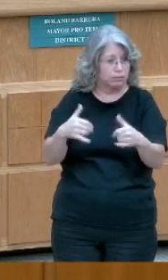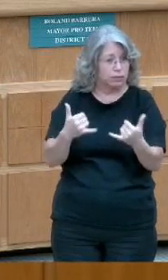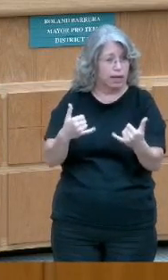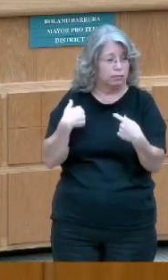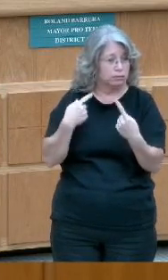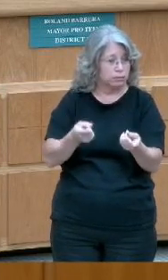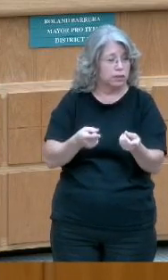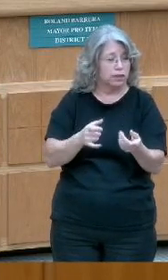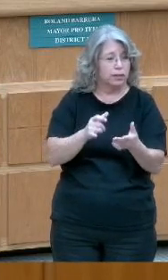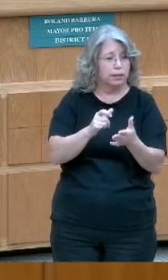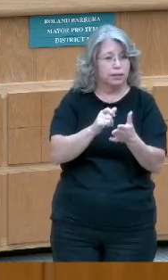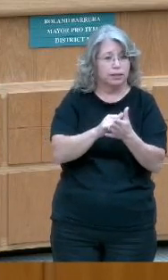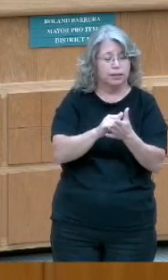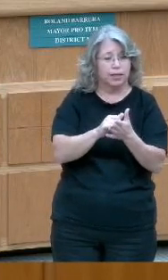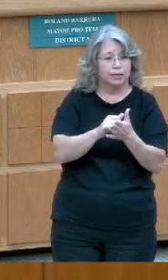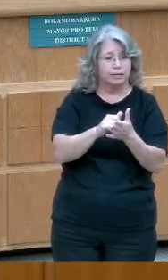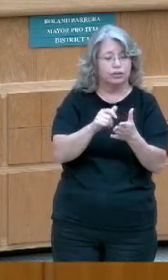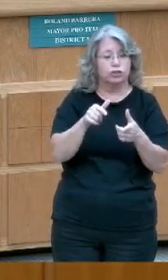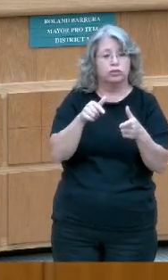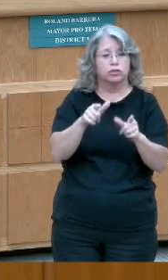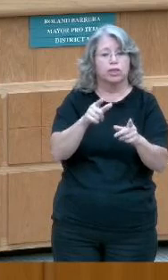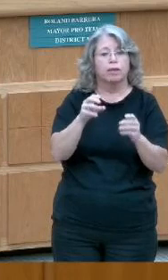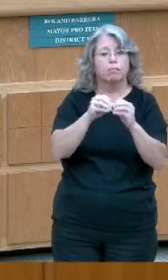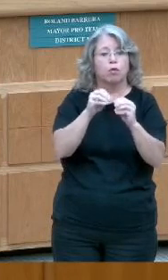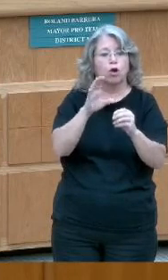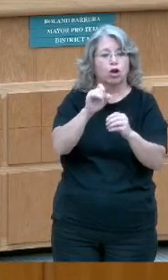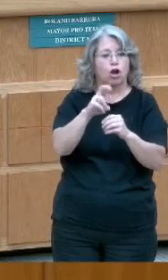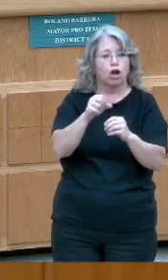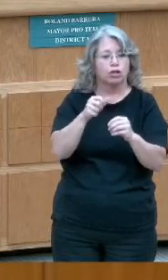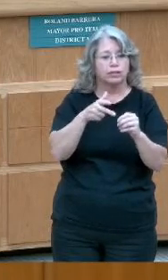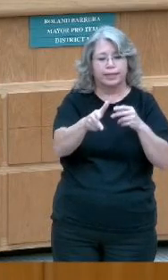And that's just to bring more cars to different access points.